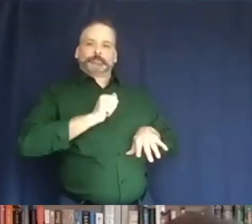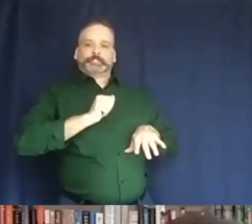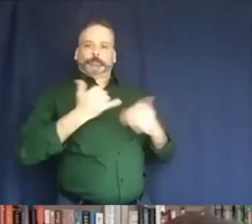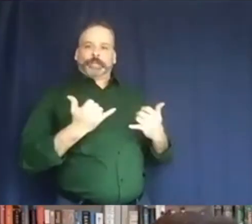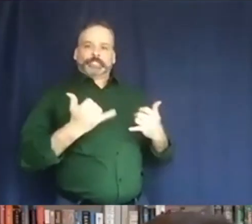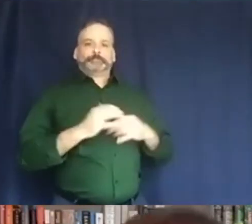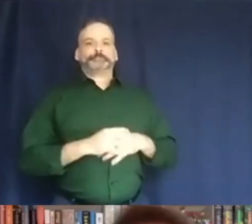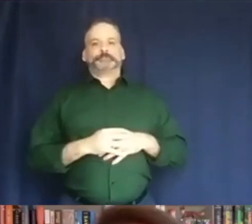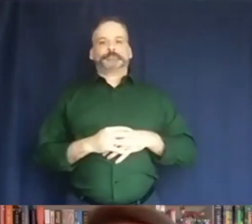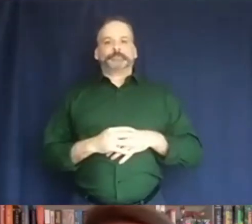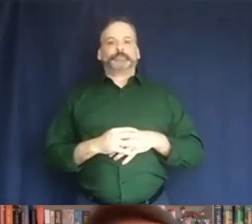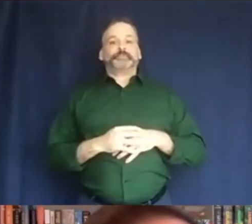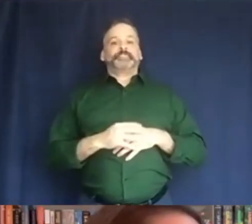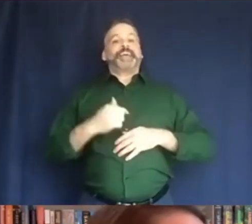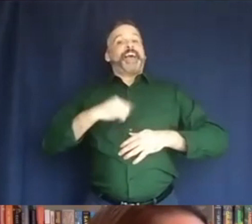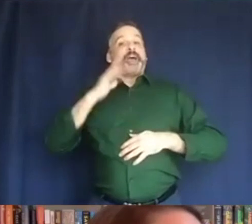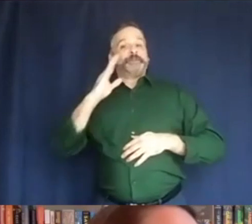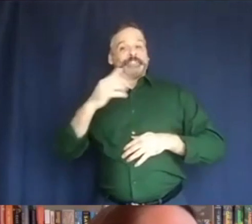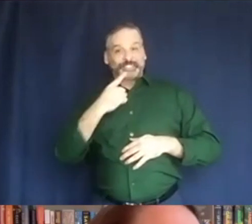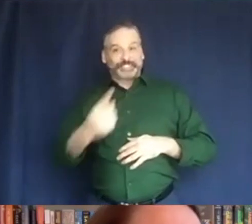Well, I will say that,